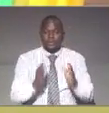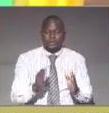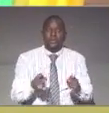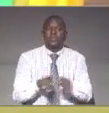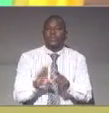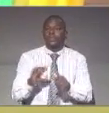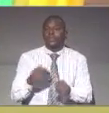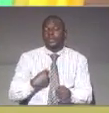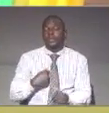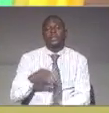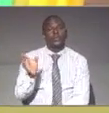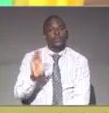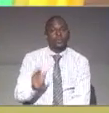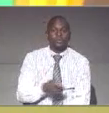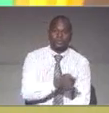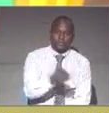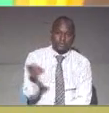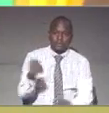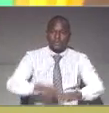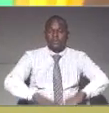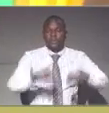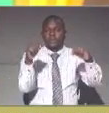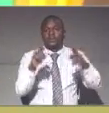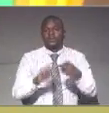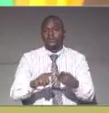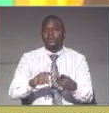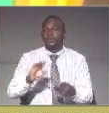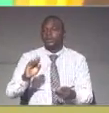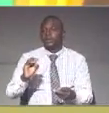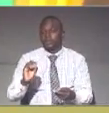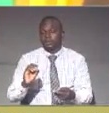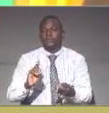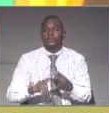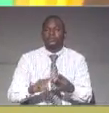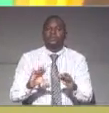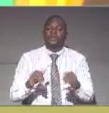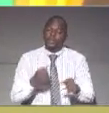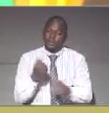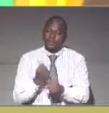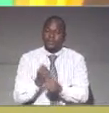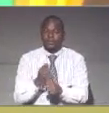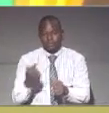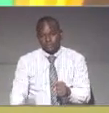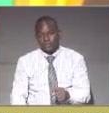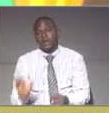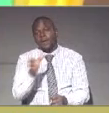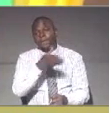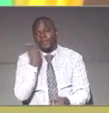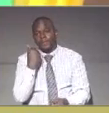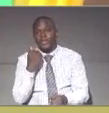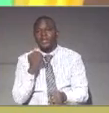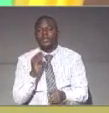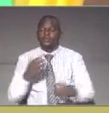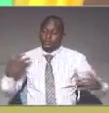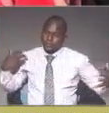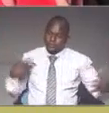And so my colleagues, the chairpersons, the cows, let's do better than we have